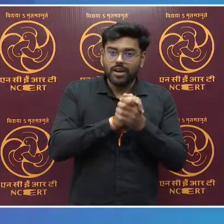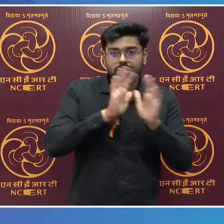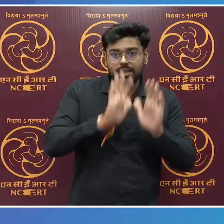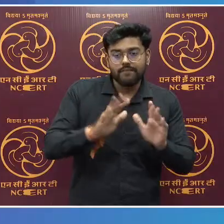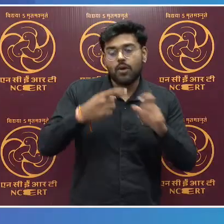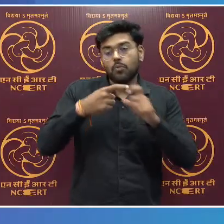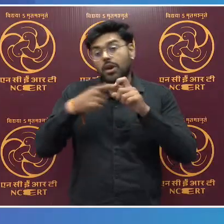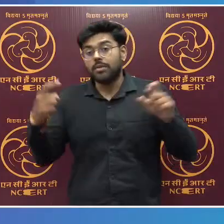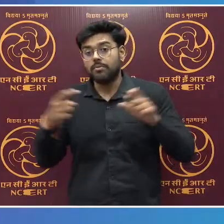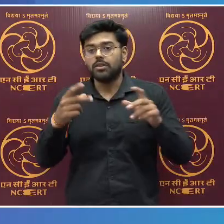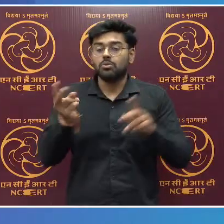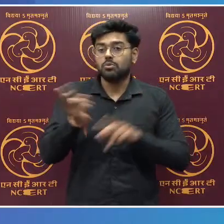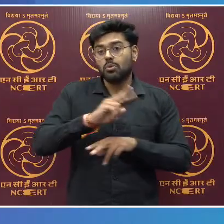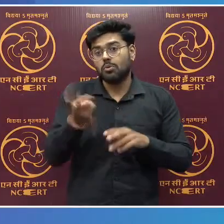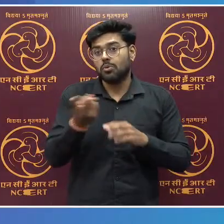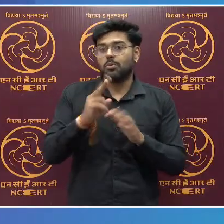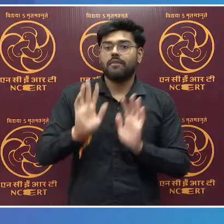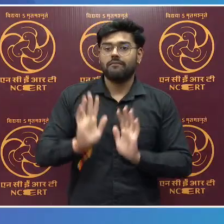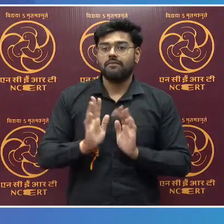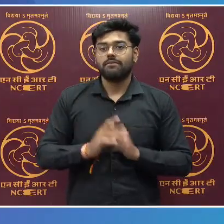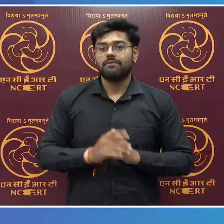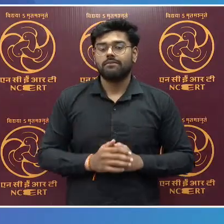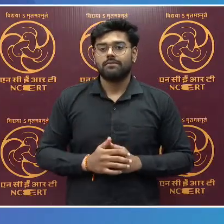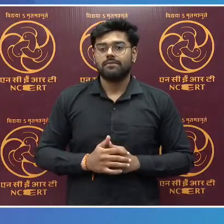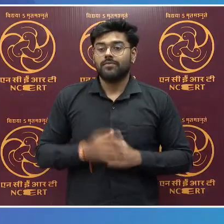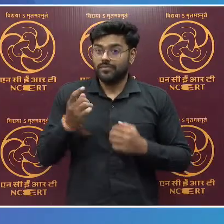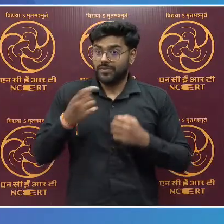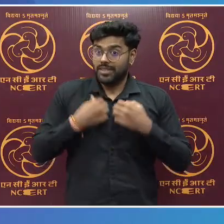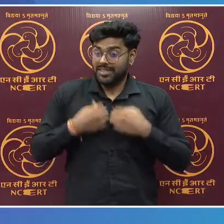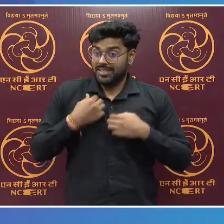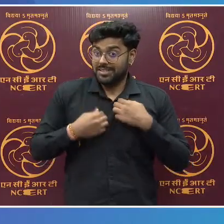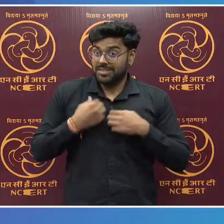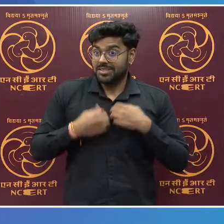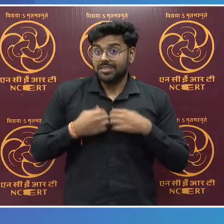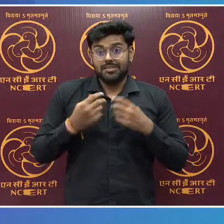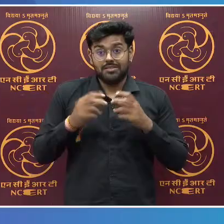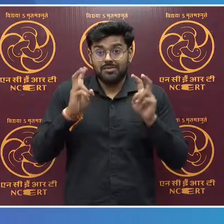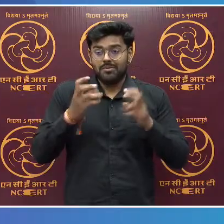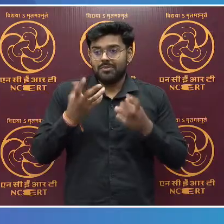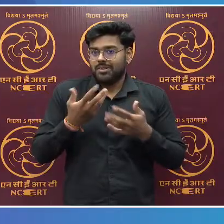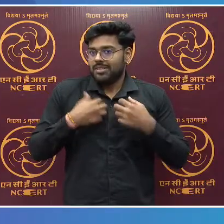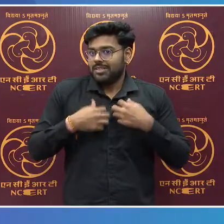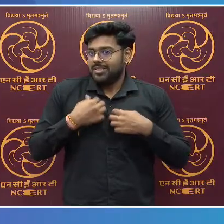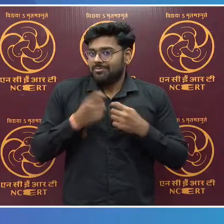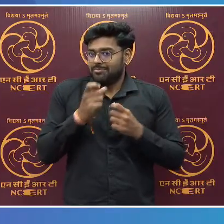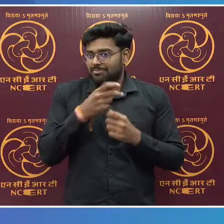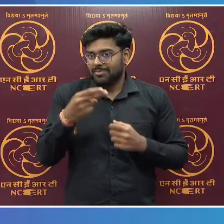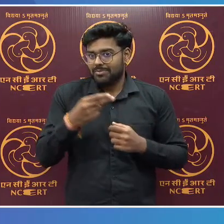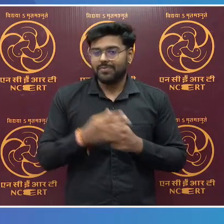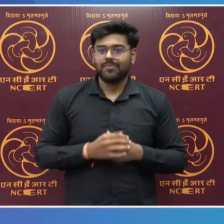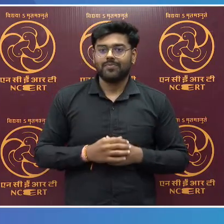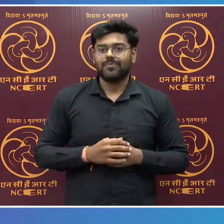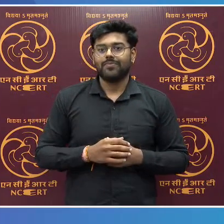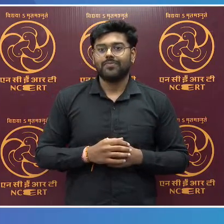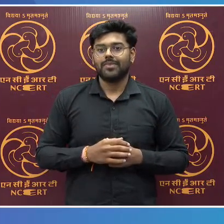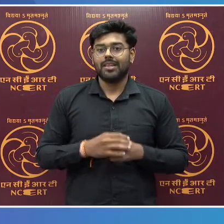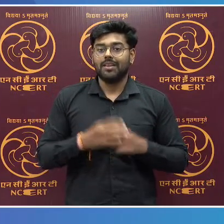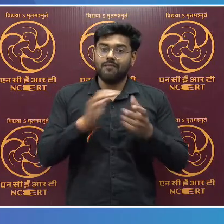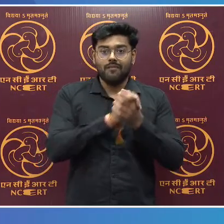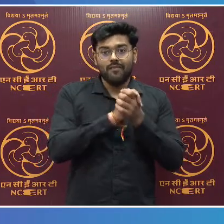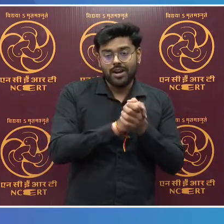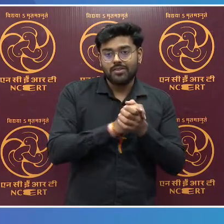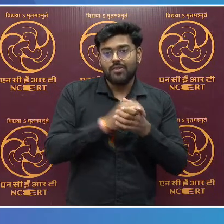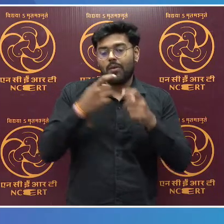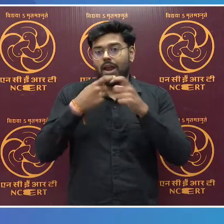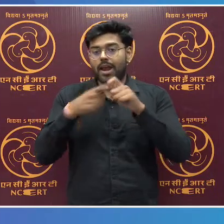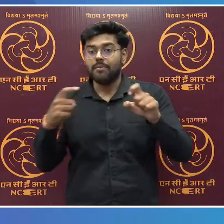also, and as well as they are enemies. That's a very interesting term for our students, Yes, frenemies. Frenemies. Yeah. So, friend and foe